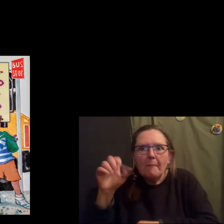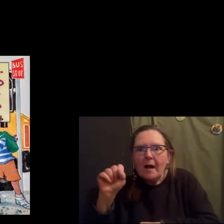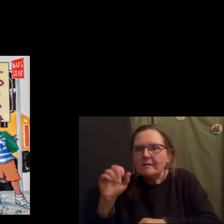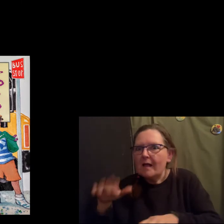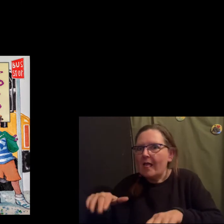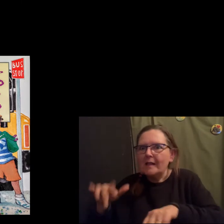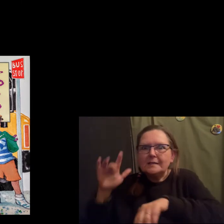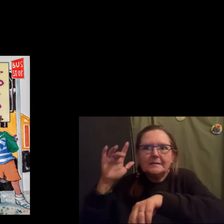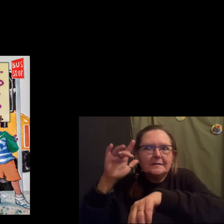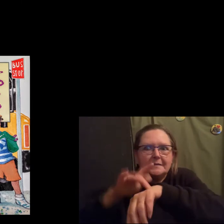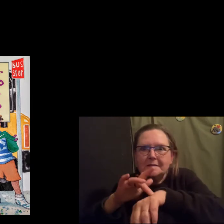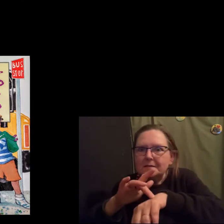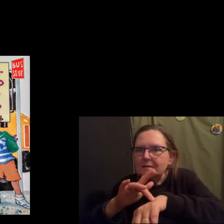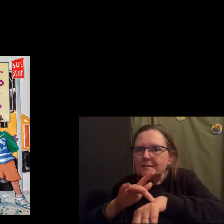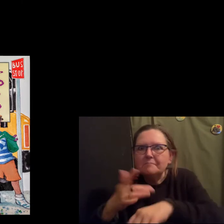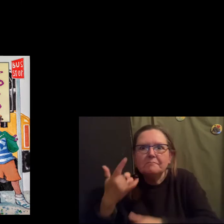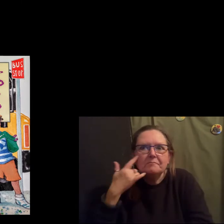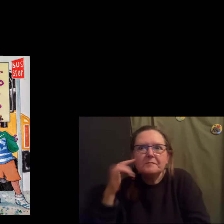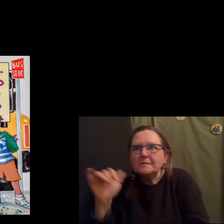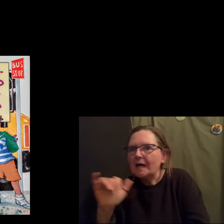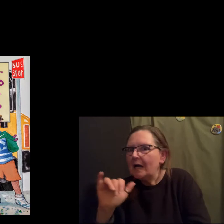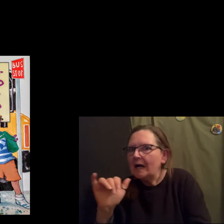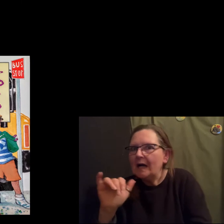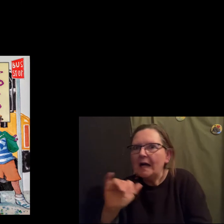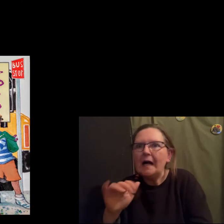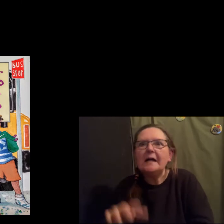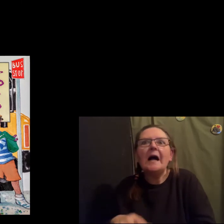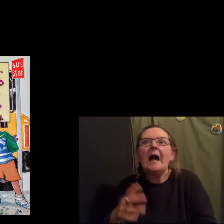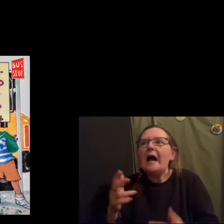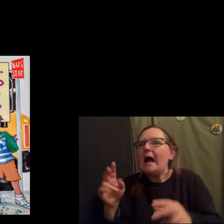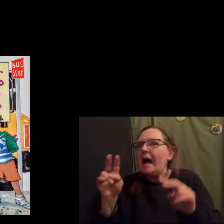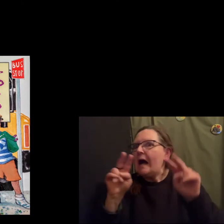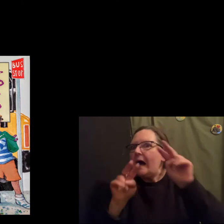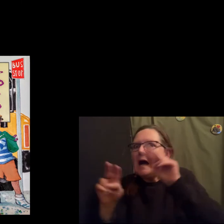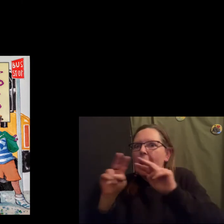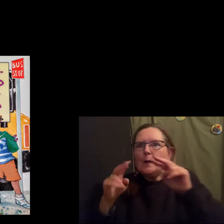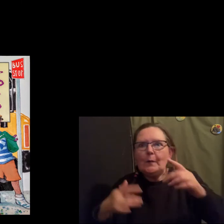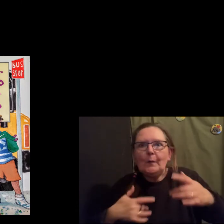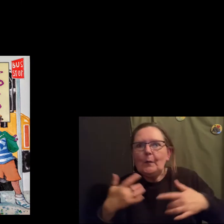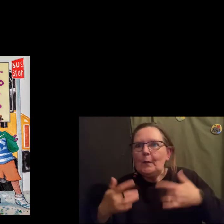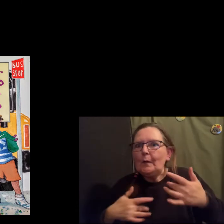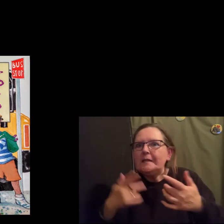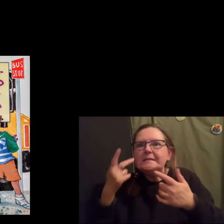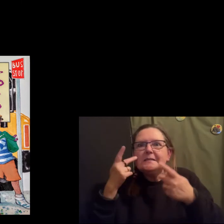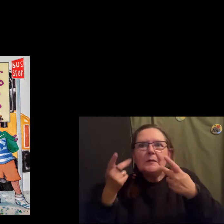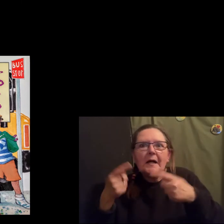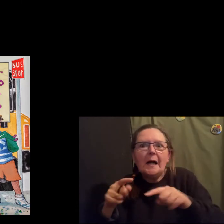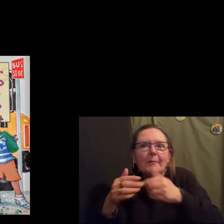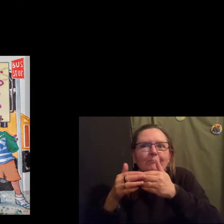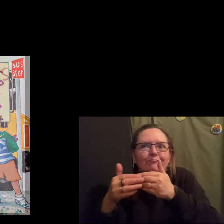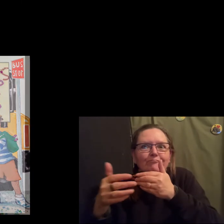she's never been on the school bus before. Let's see how she does this.